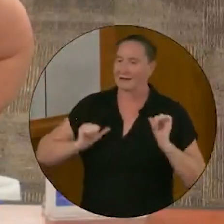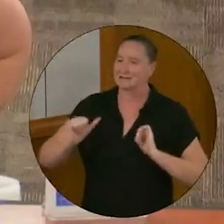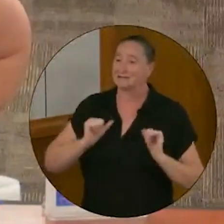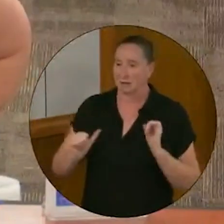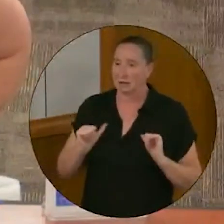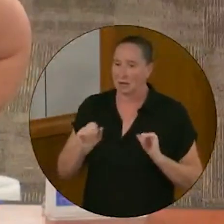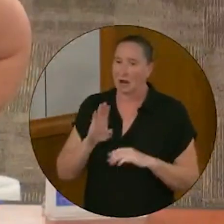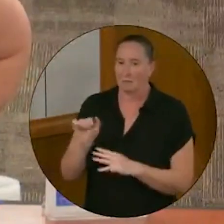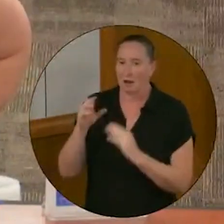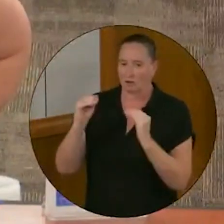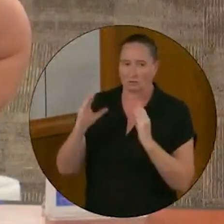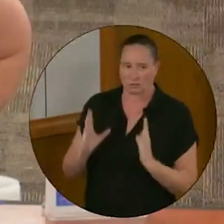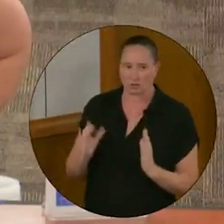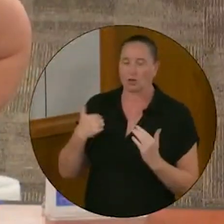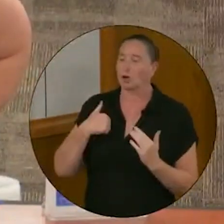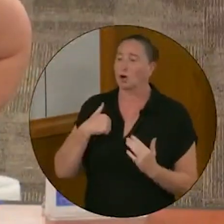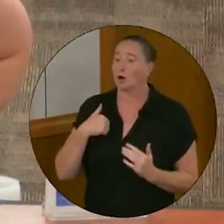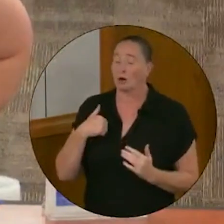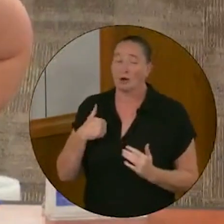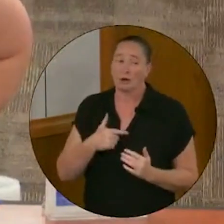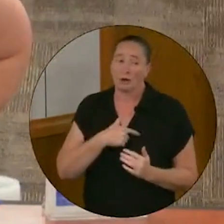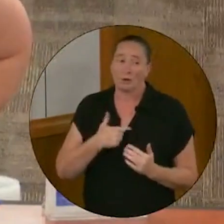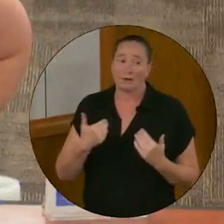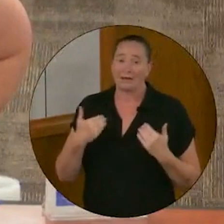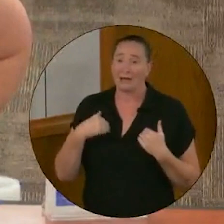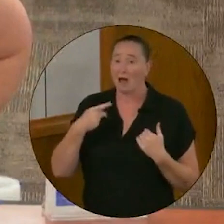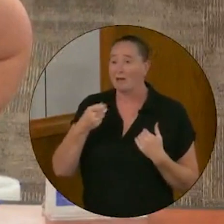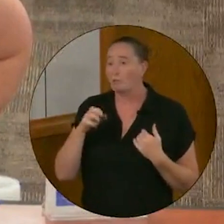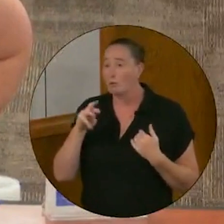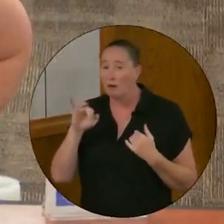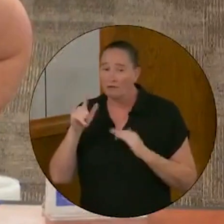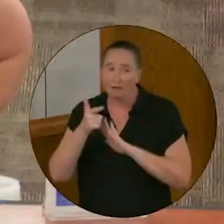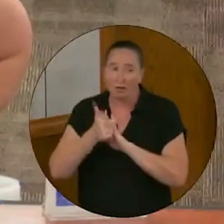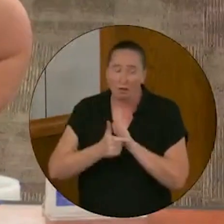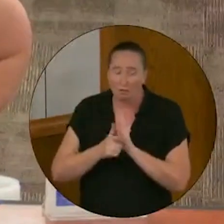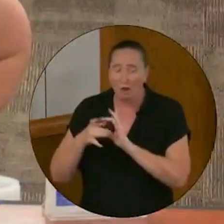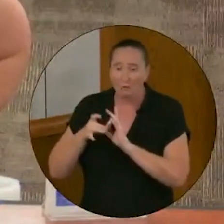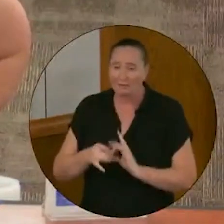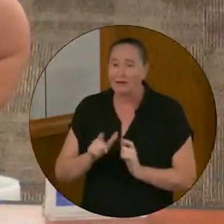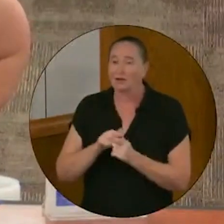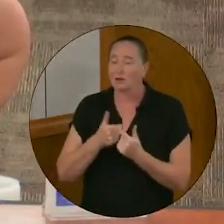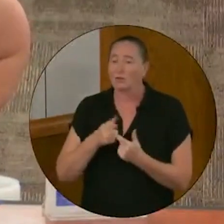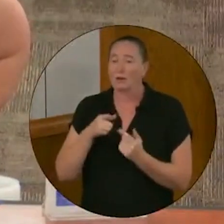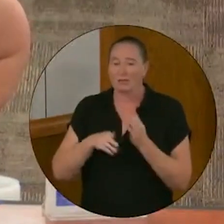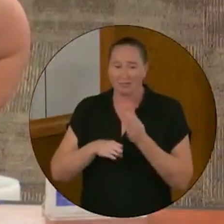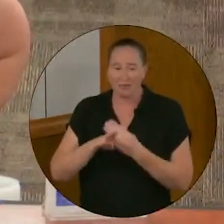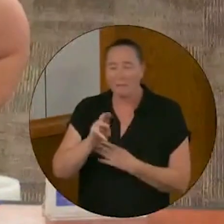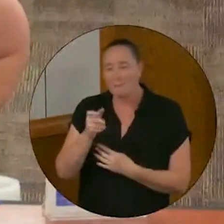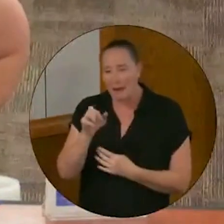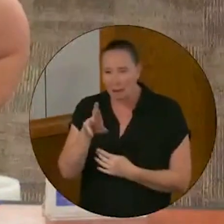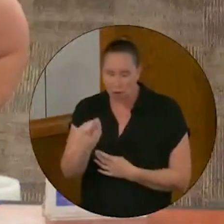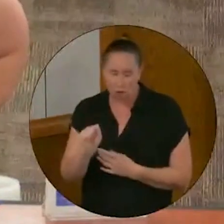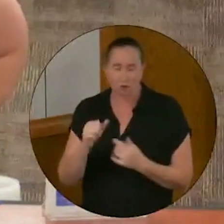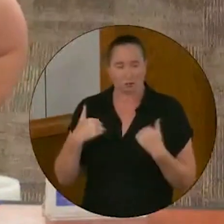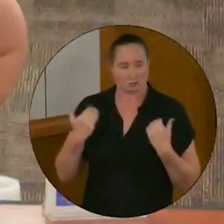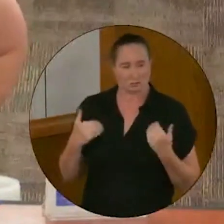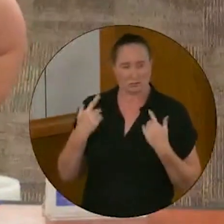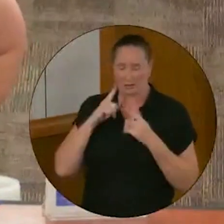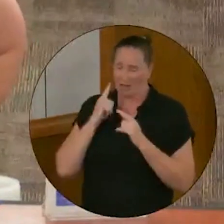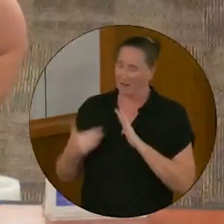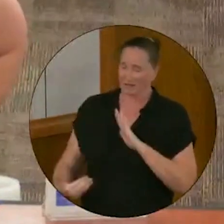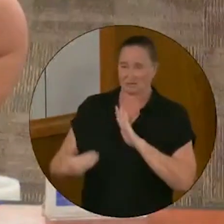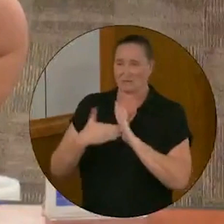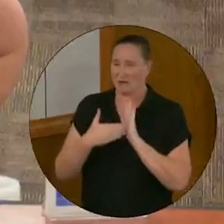teacher. We have pornography laws regarding minors in this state, and many of those were violated because of this